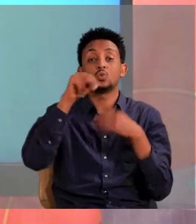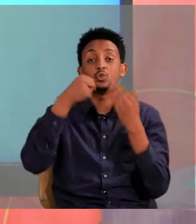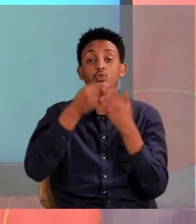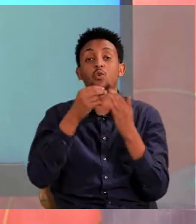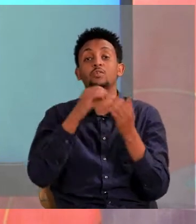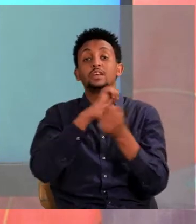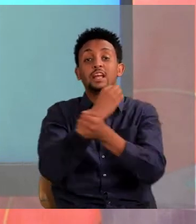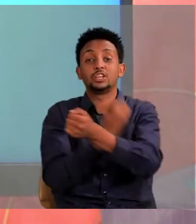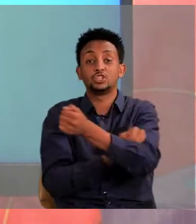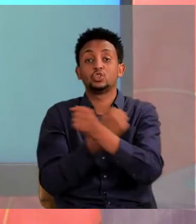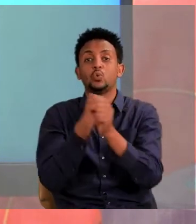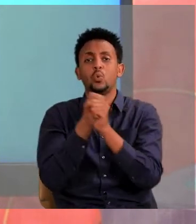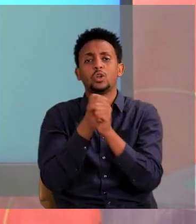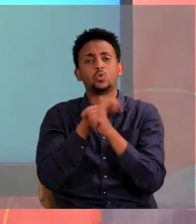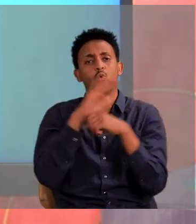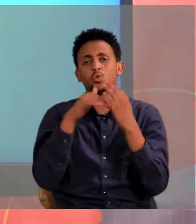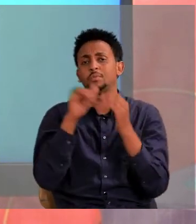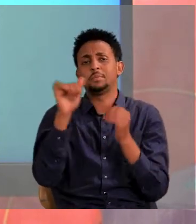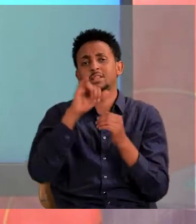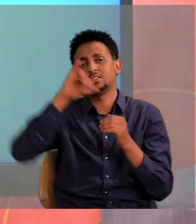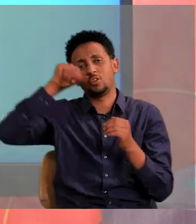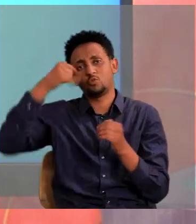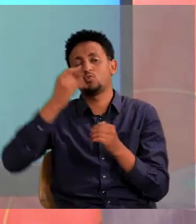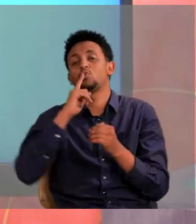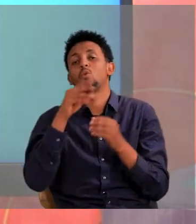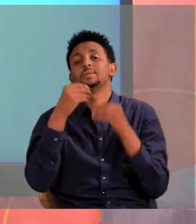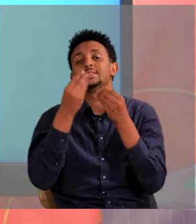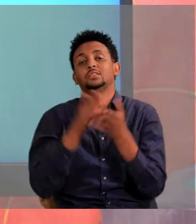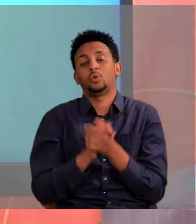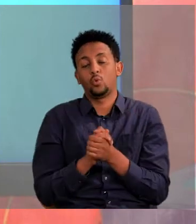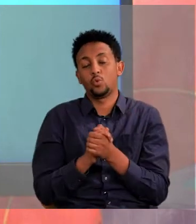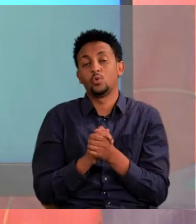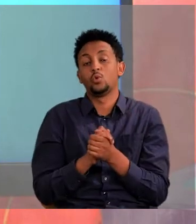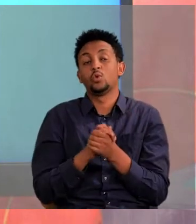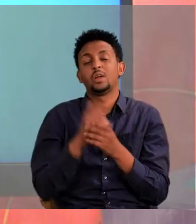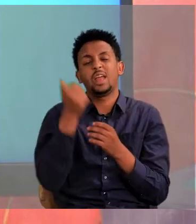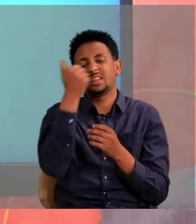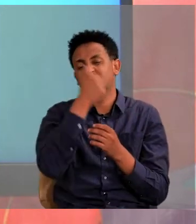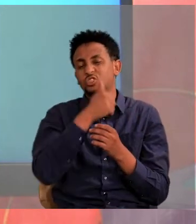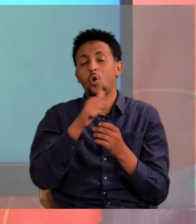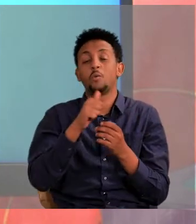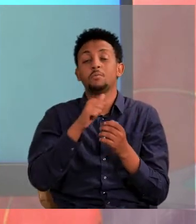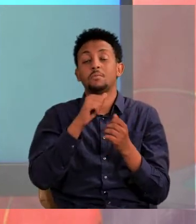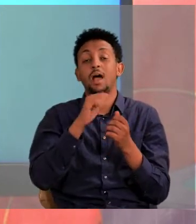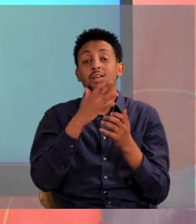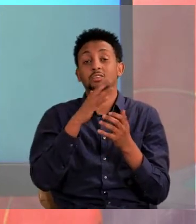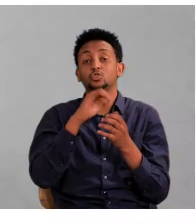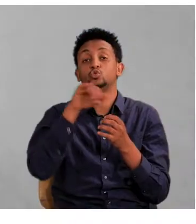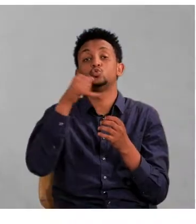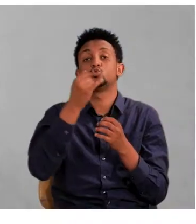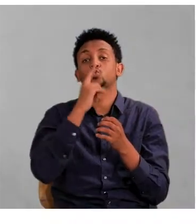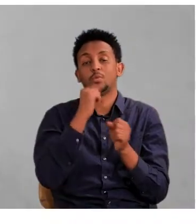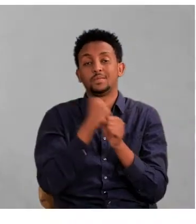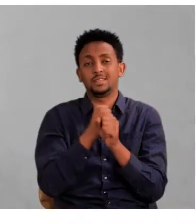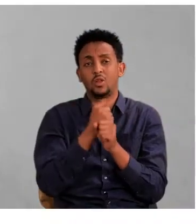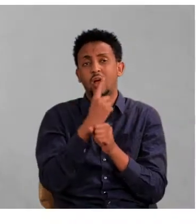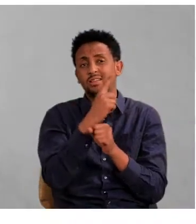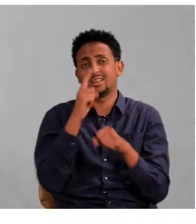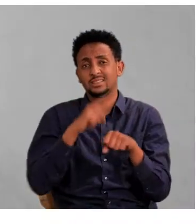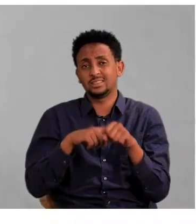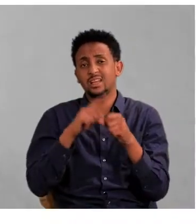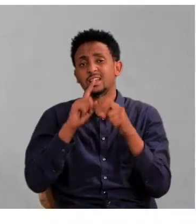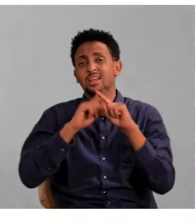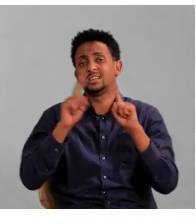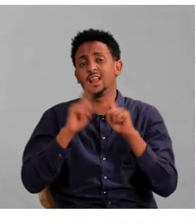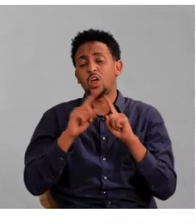SI unit of work are all the same, joule. The SI unit of energy, any form of energy, is joule. Sometimes they might be